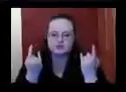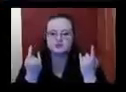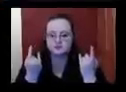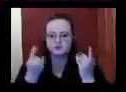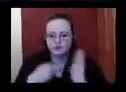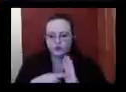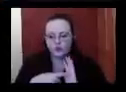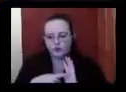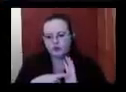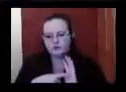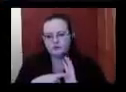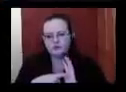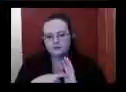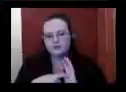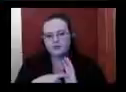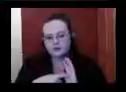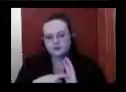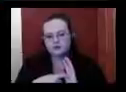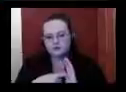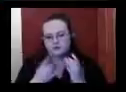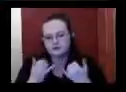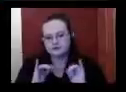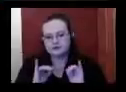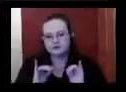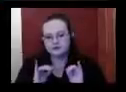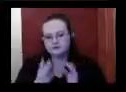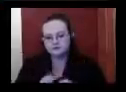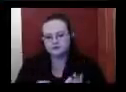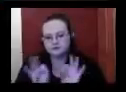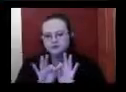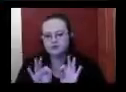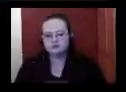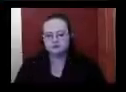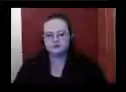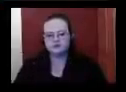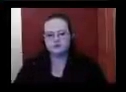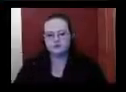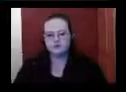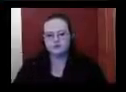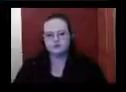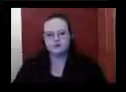requirements, obviously indoors, will be really important to emphasize as well.